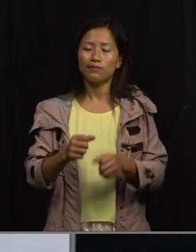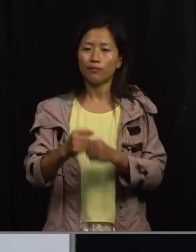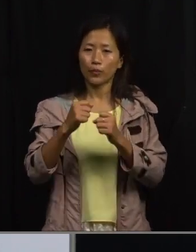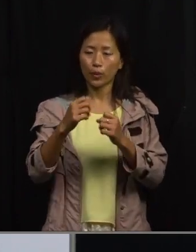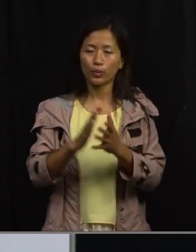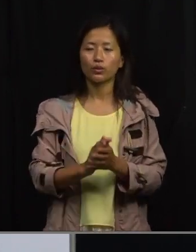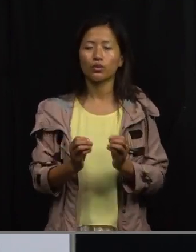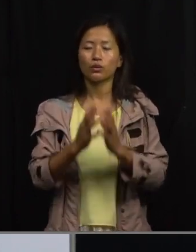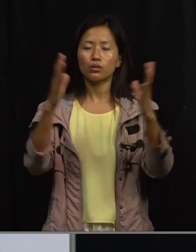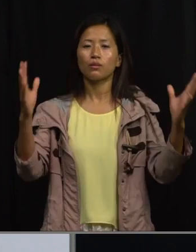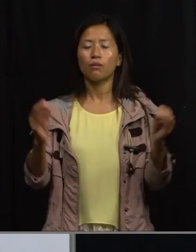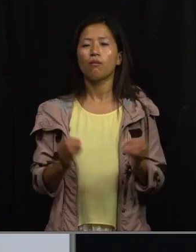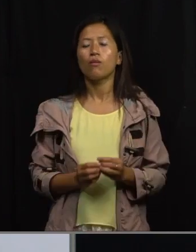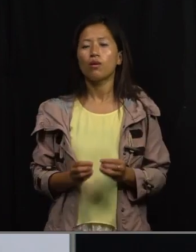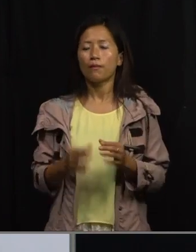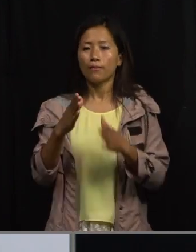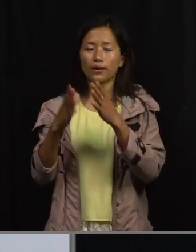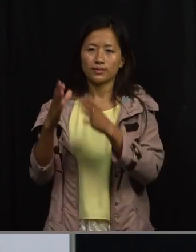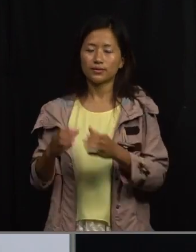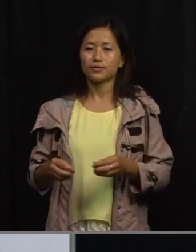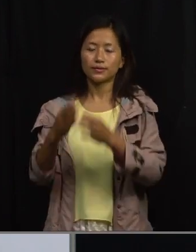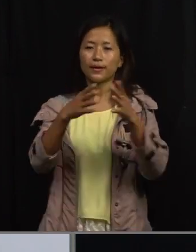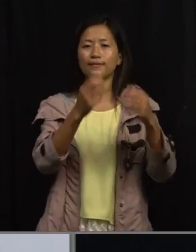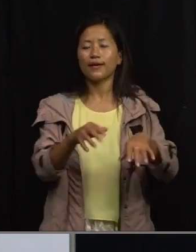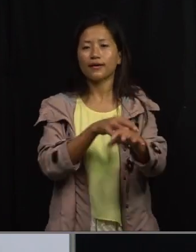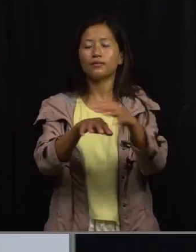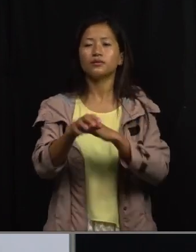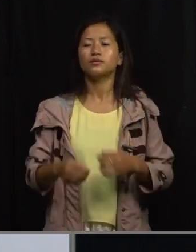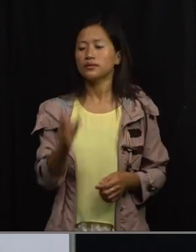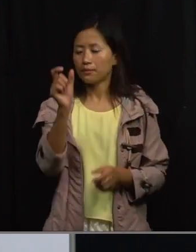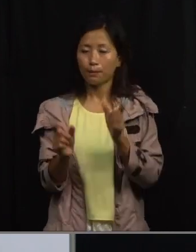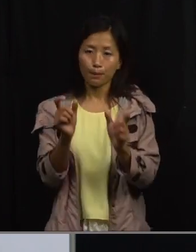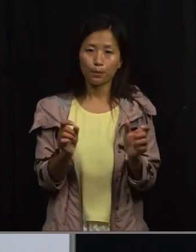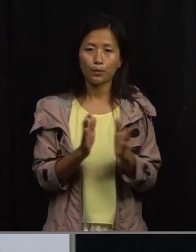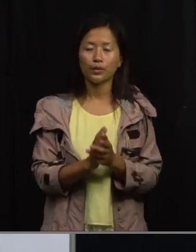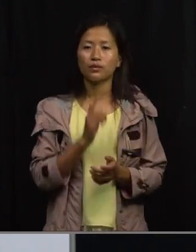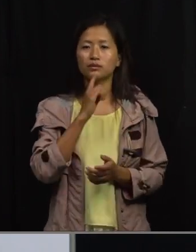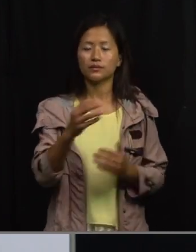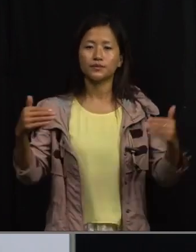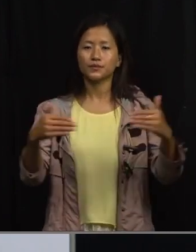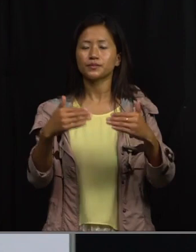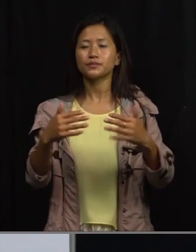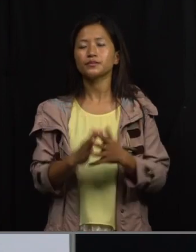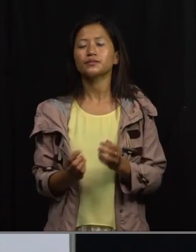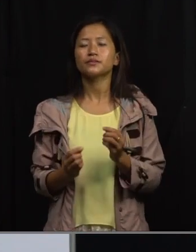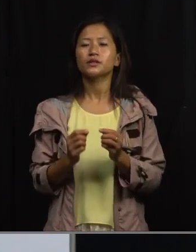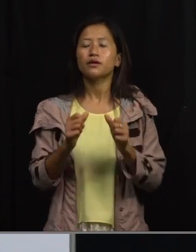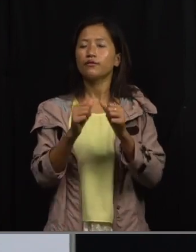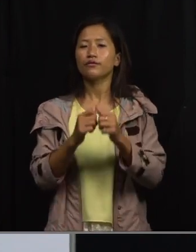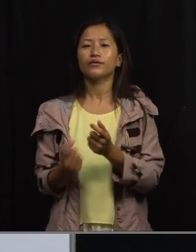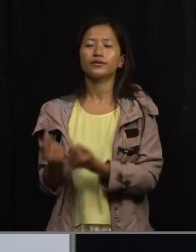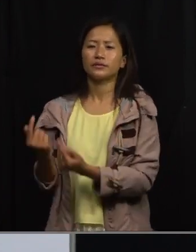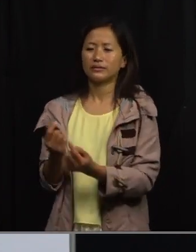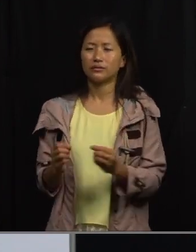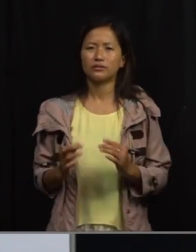started to grow more plants and animals. And not only that, the people, with the introduction of agriculture, more and